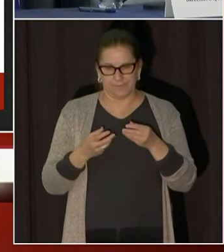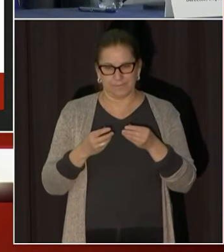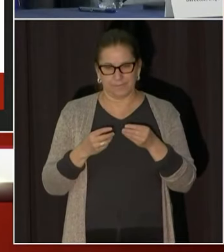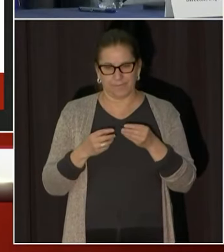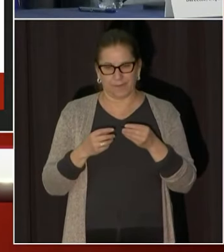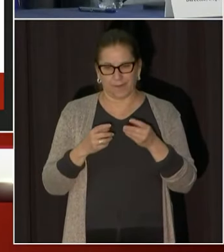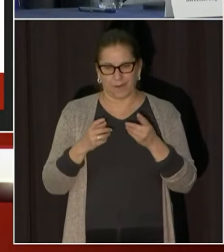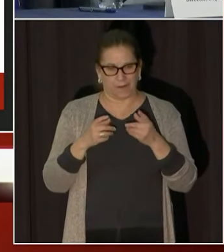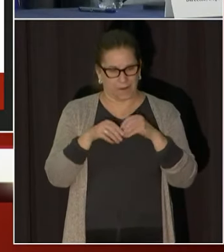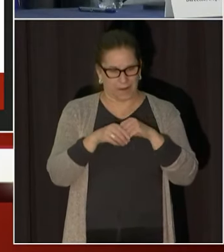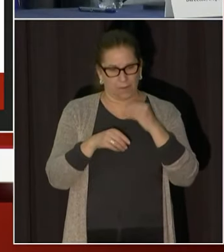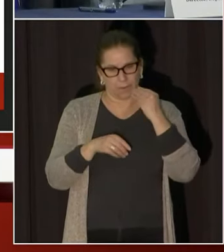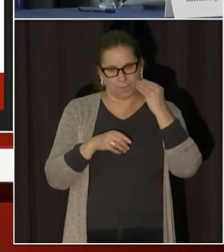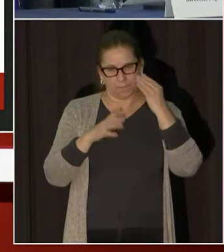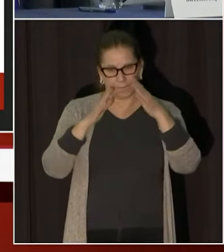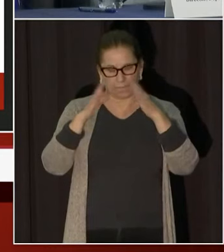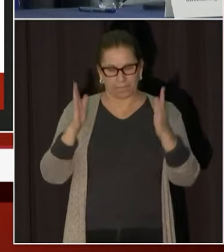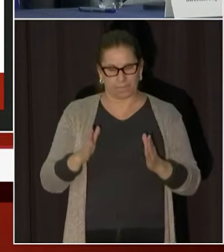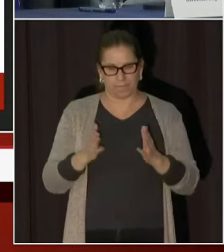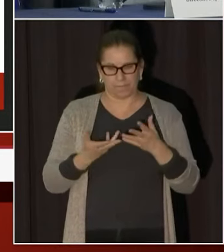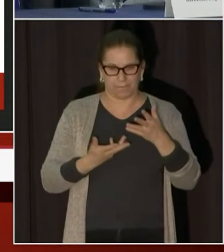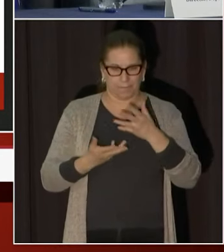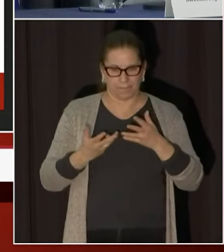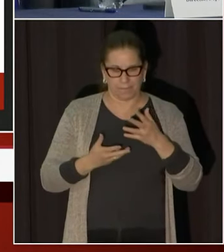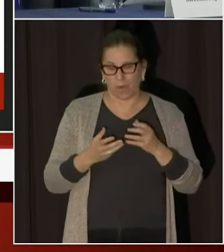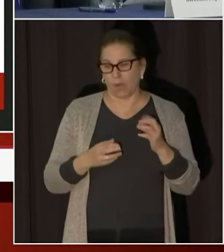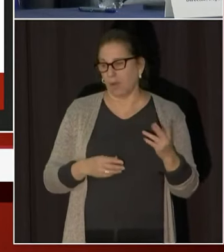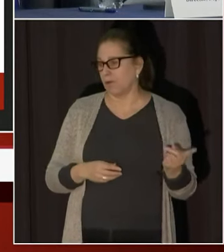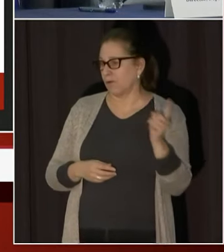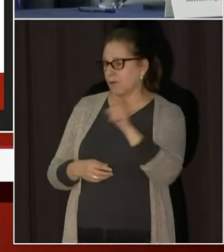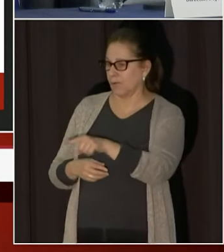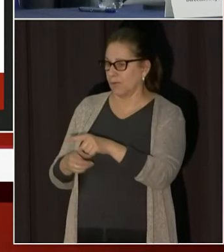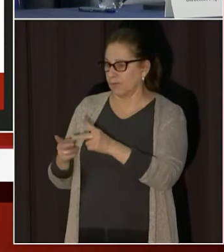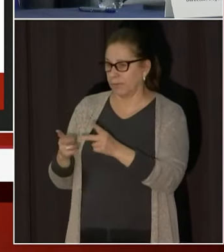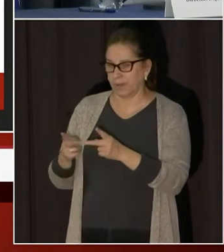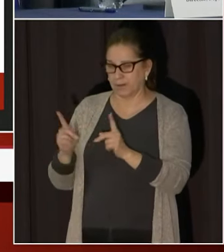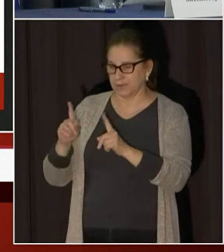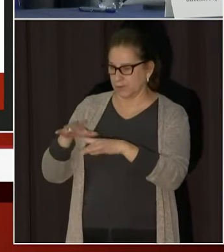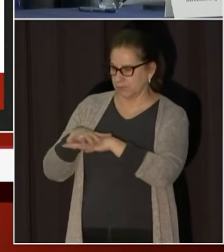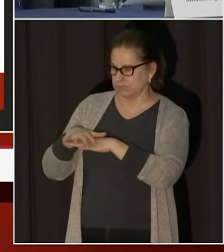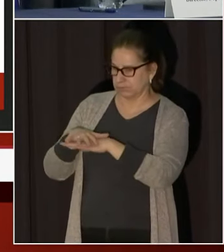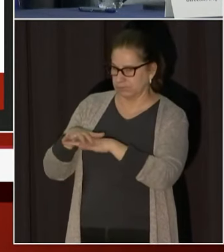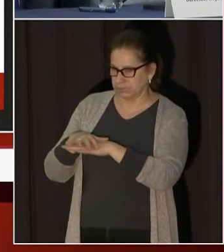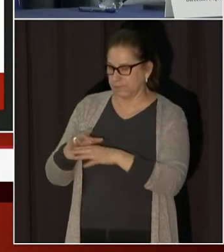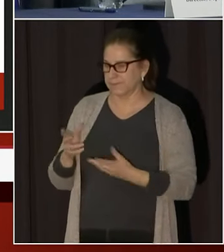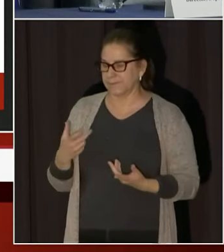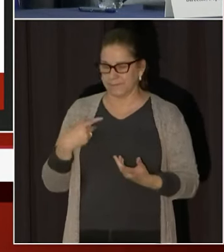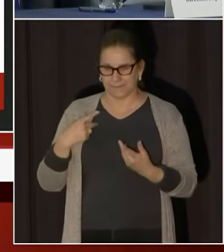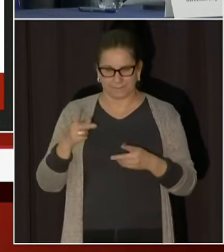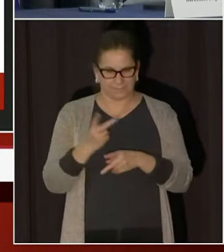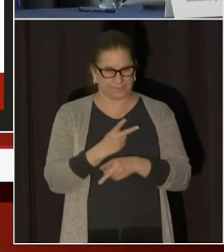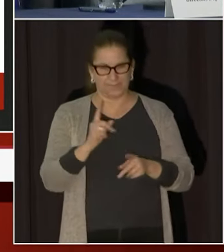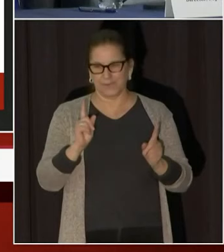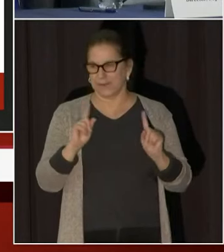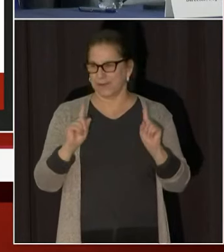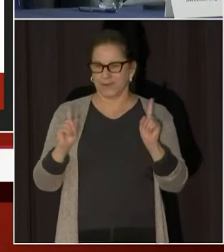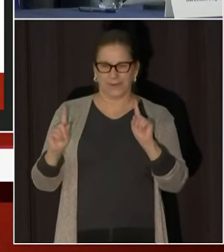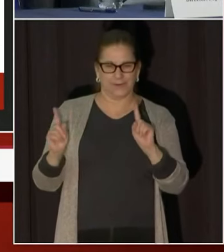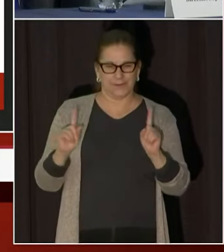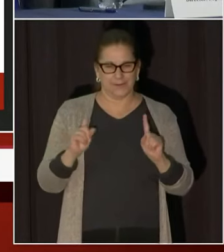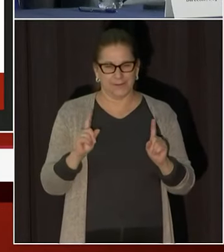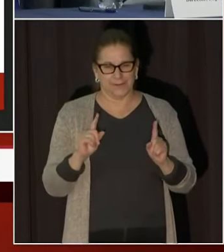see to congregate settings, correct, right? So we see these cases in high-density